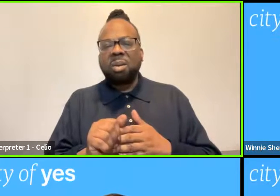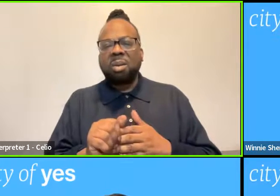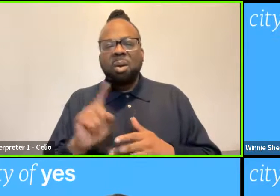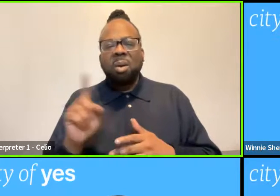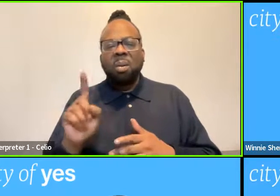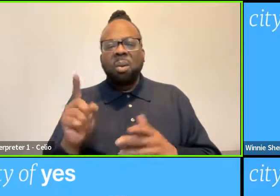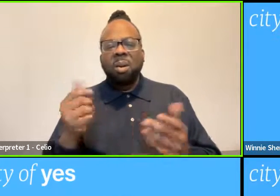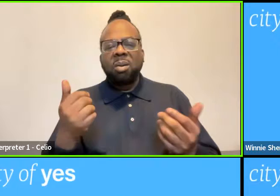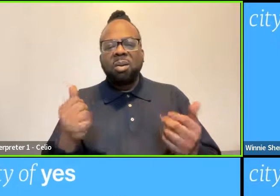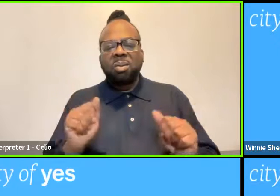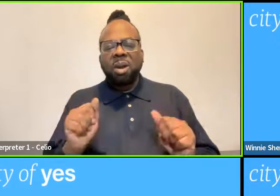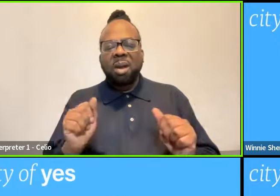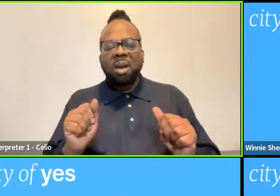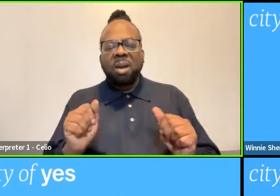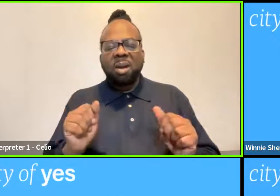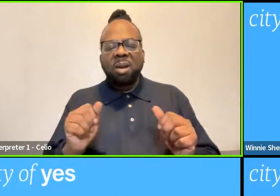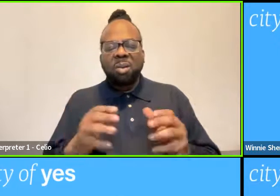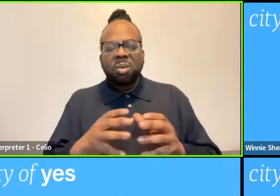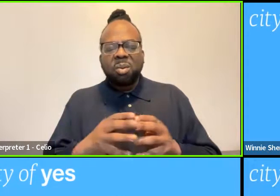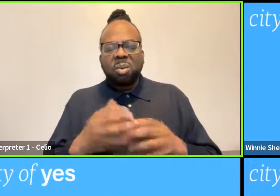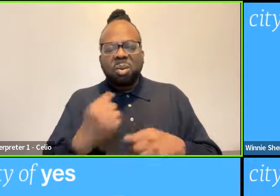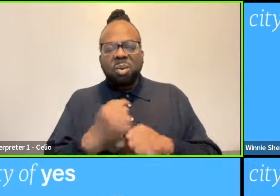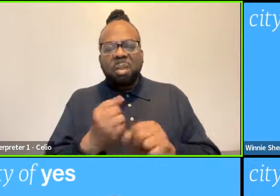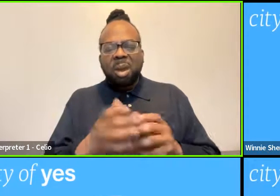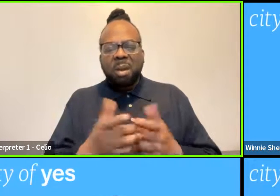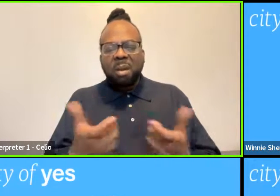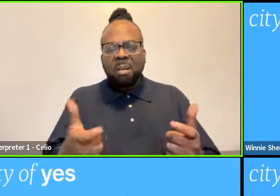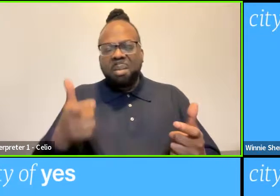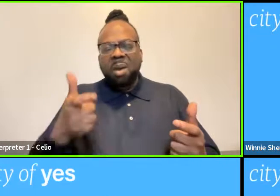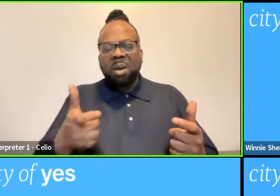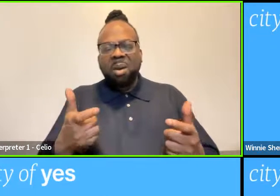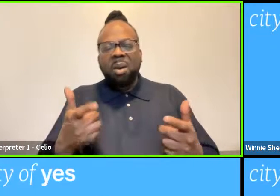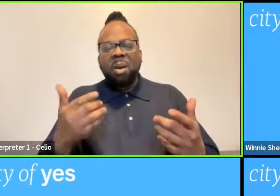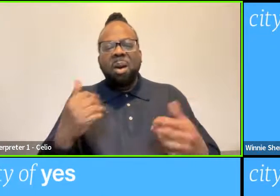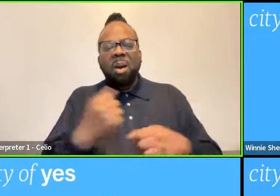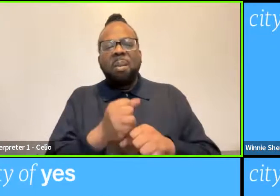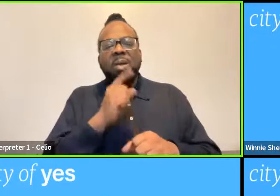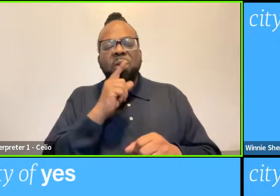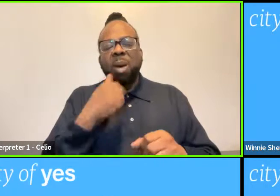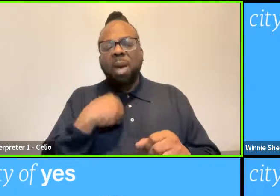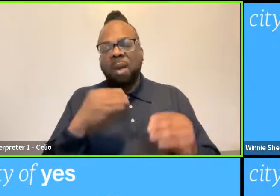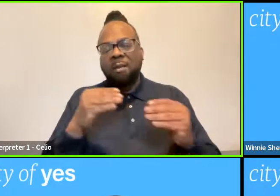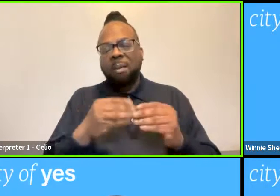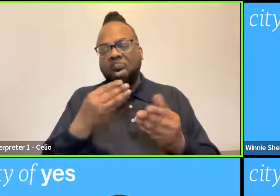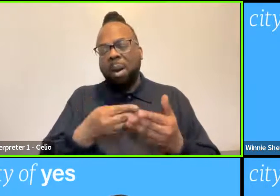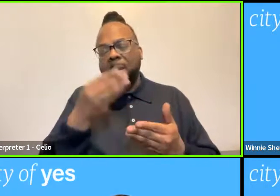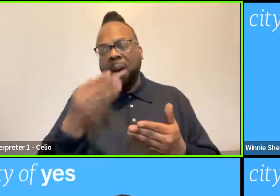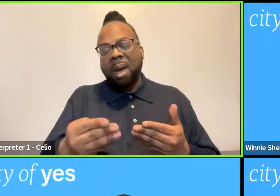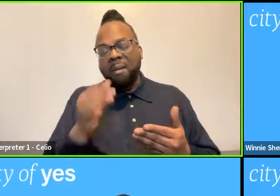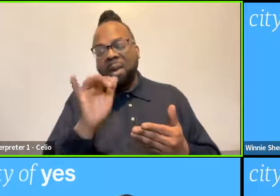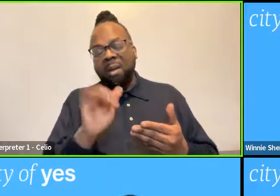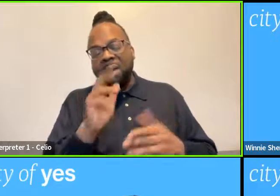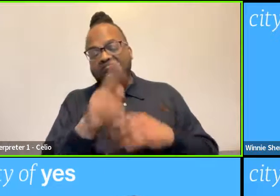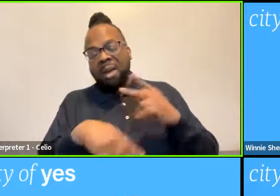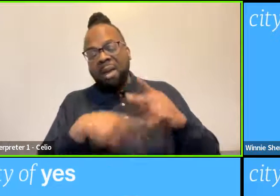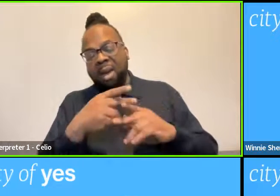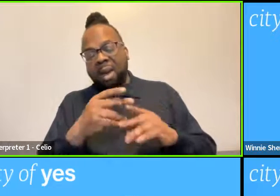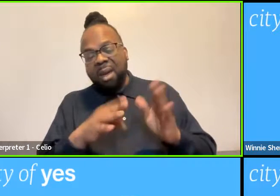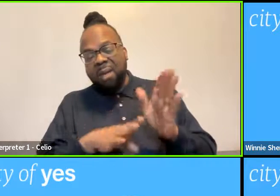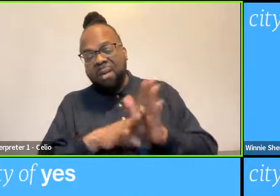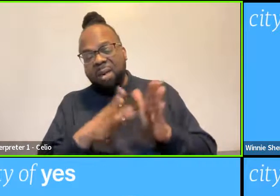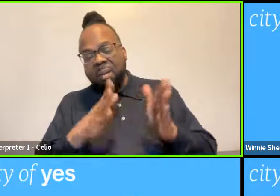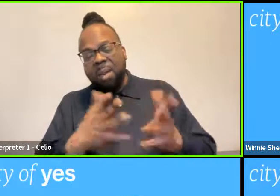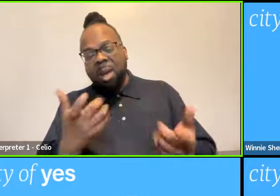to broaden that transfer radius a little bit so that there are more potential buyers for those development rights. We're seeking to reduce